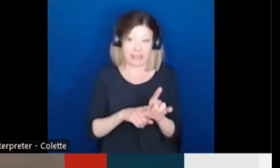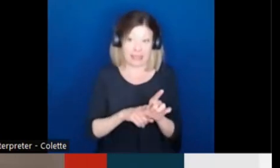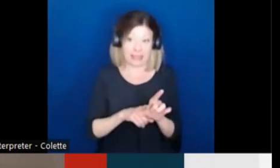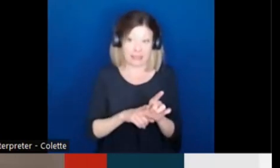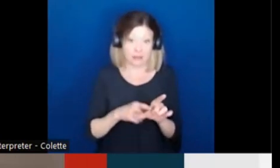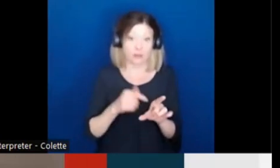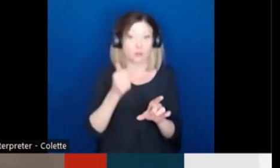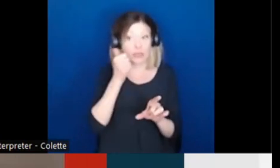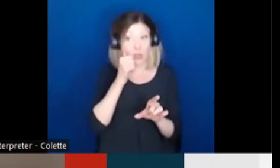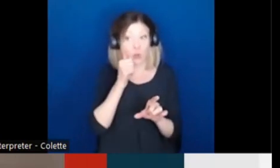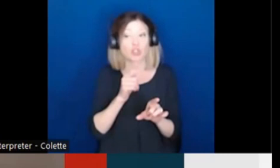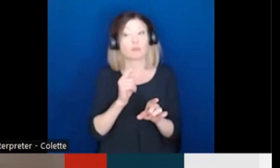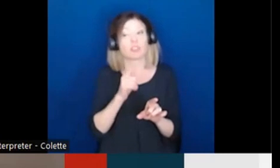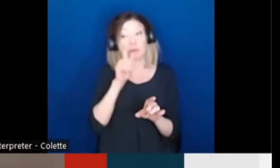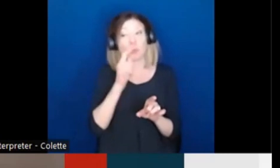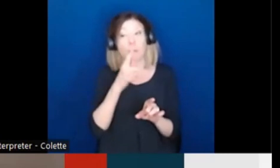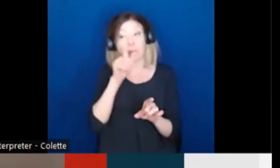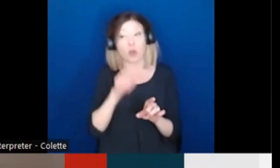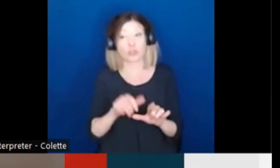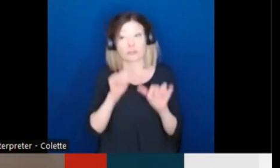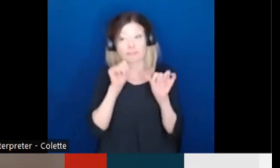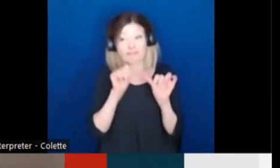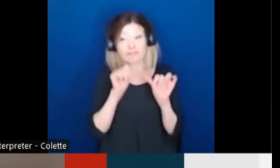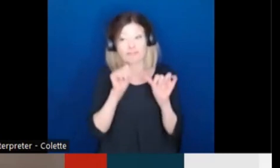greatest homebody of them. She hated leaving Haworth.